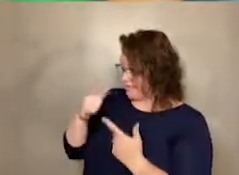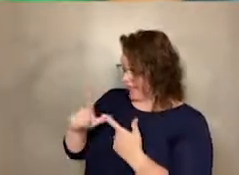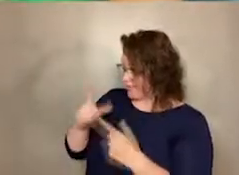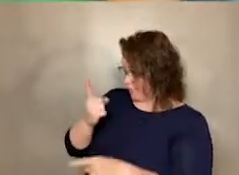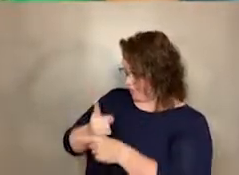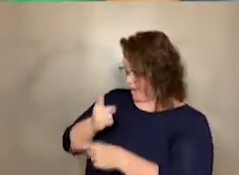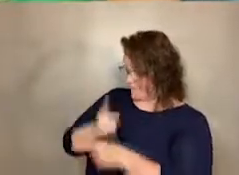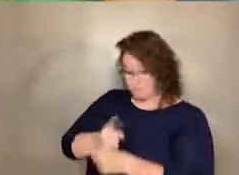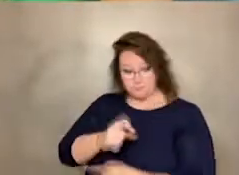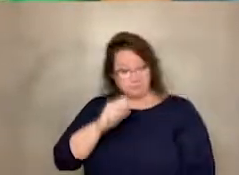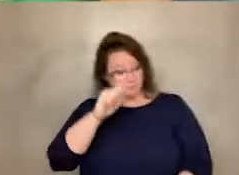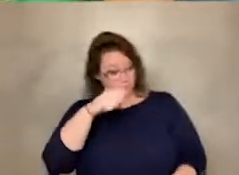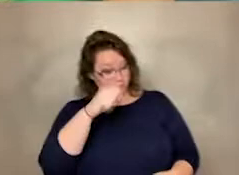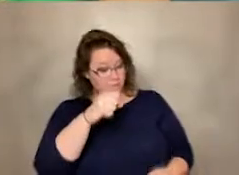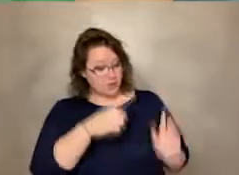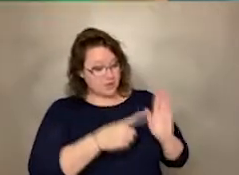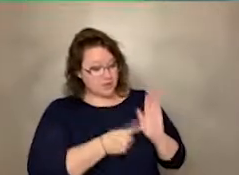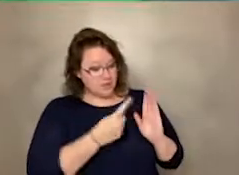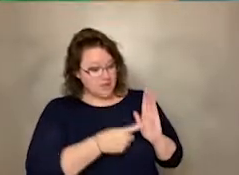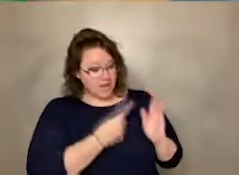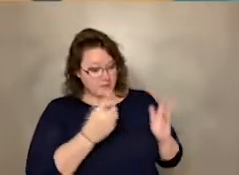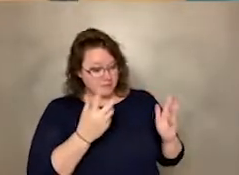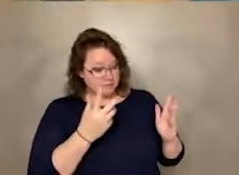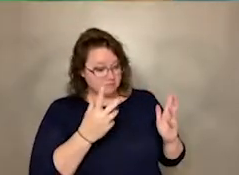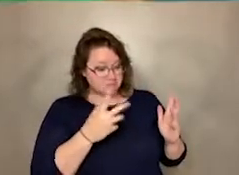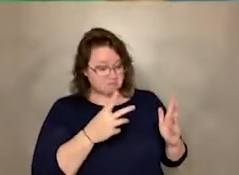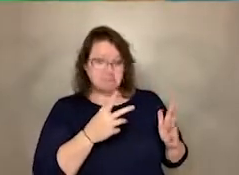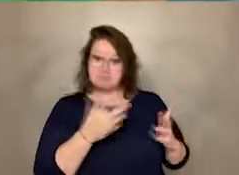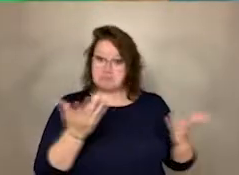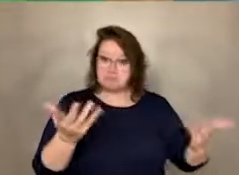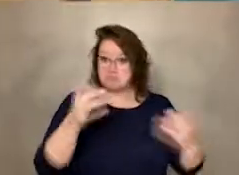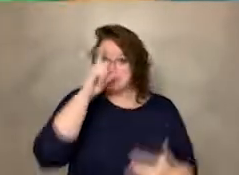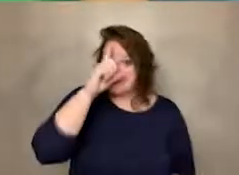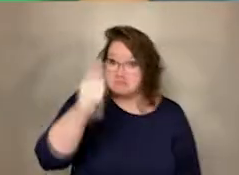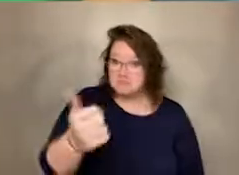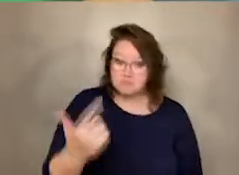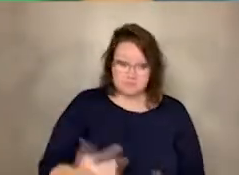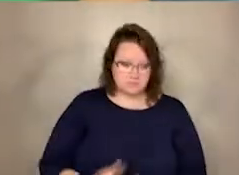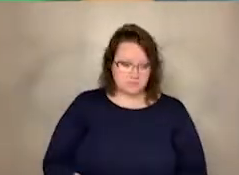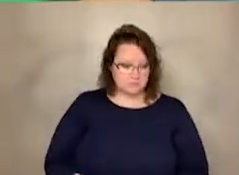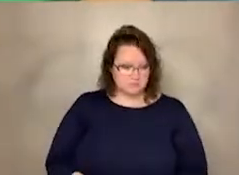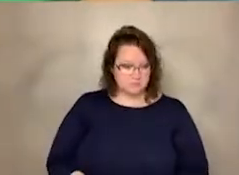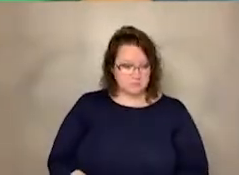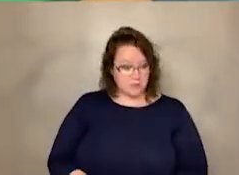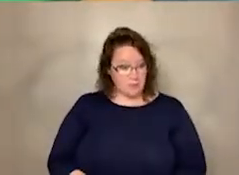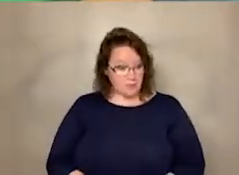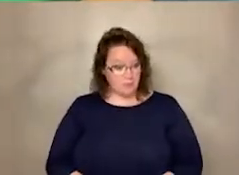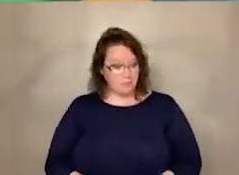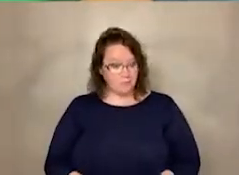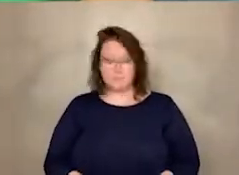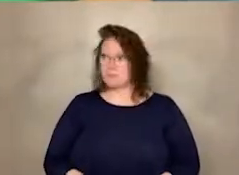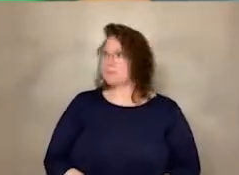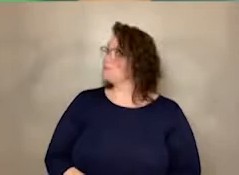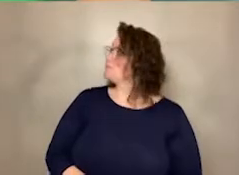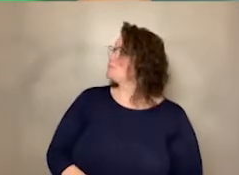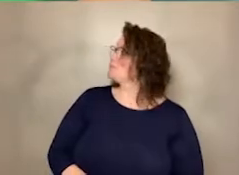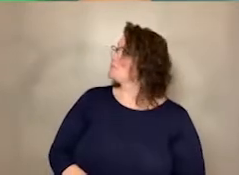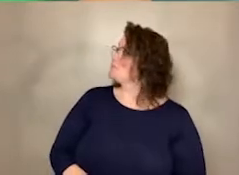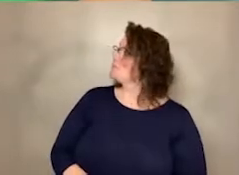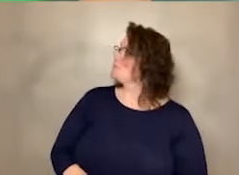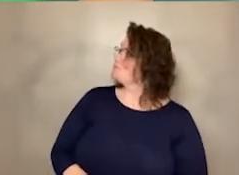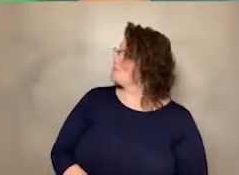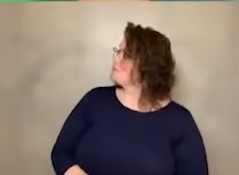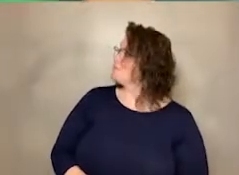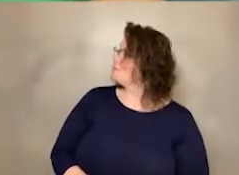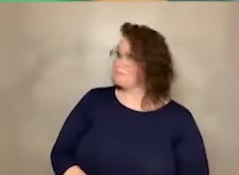hit it on the letters. Sometimes you can hit it kind of anywhere you want to. There you go. Yep.